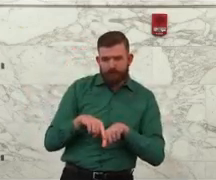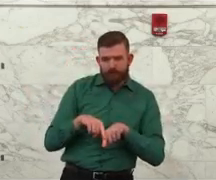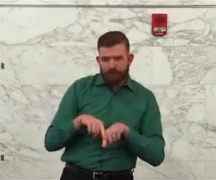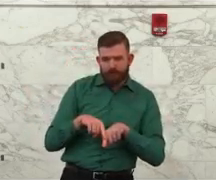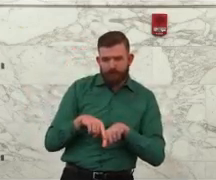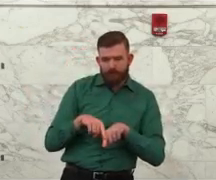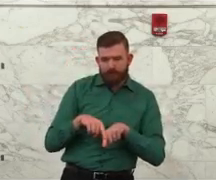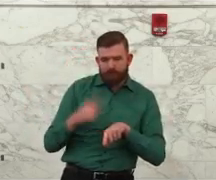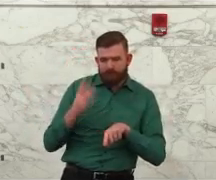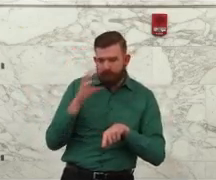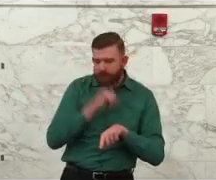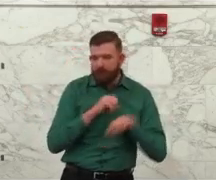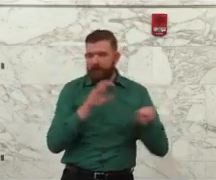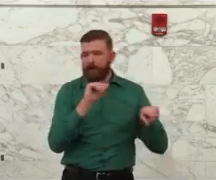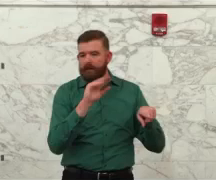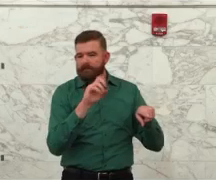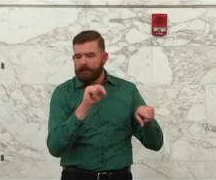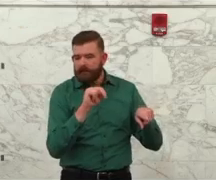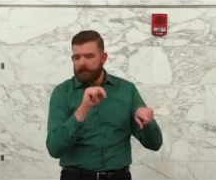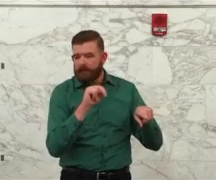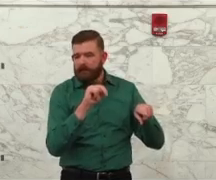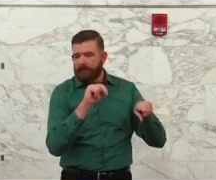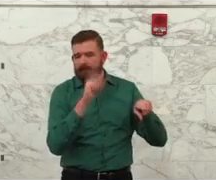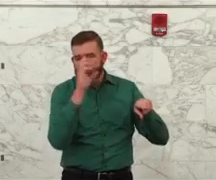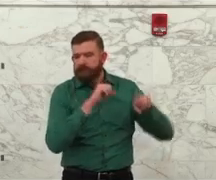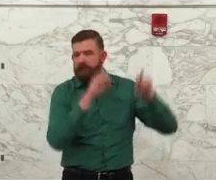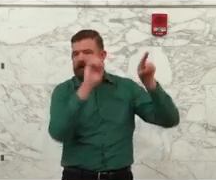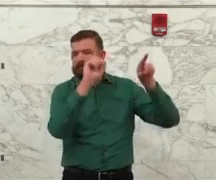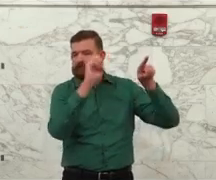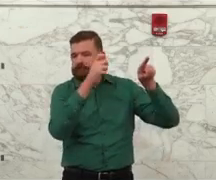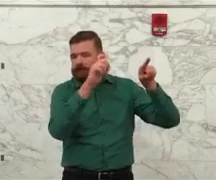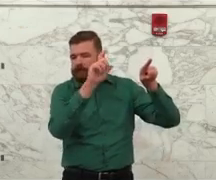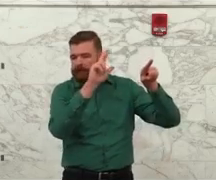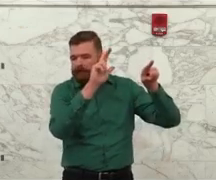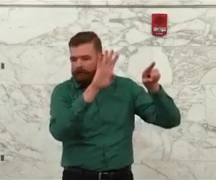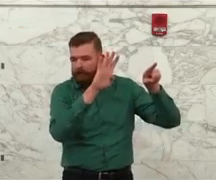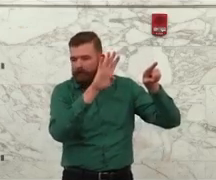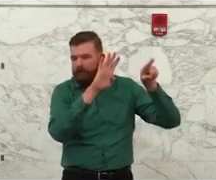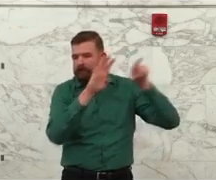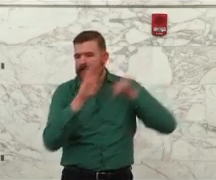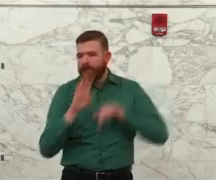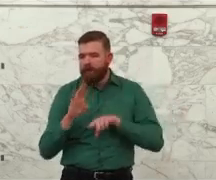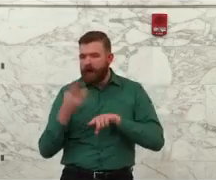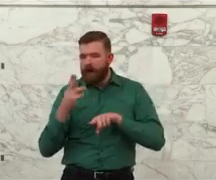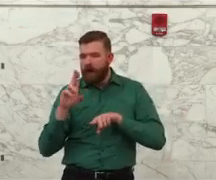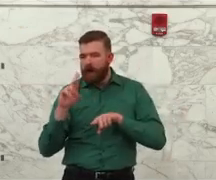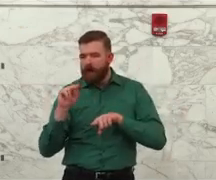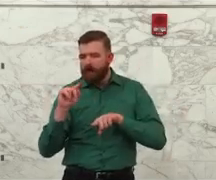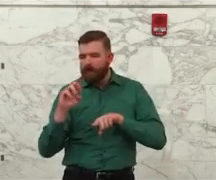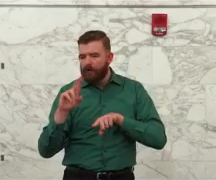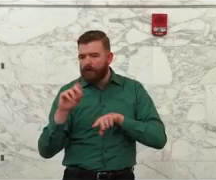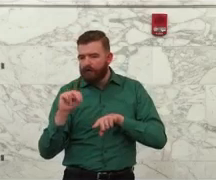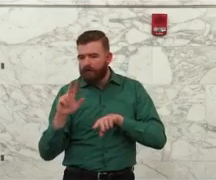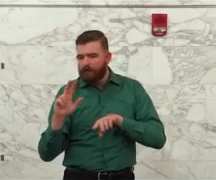1, Essex 34, Gloucester 3, Hudson 31, Hunterdon